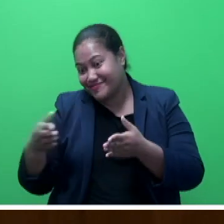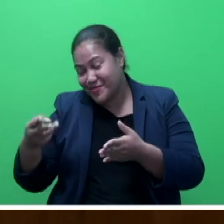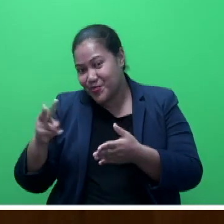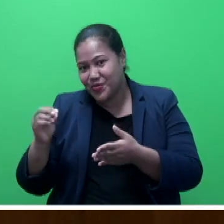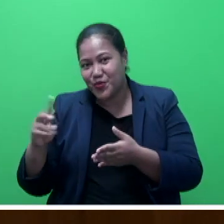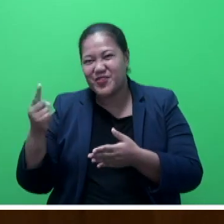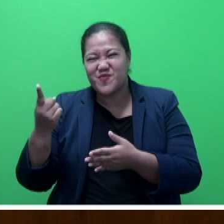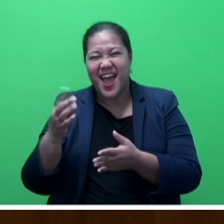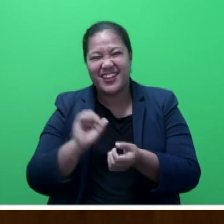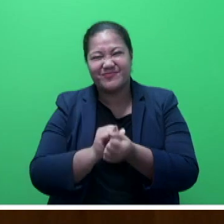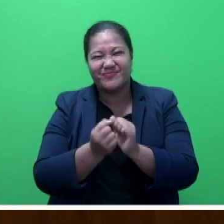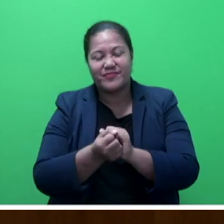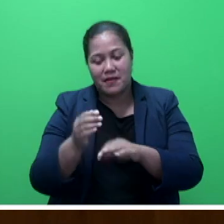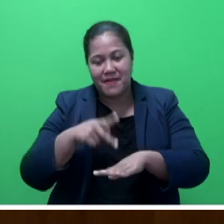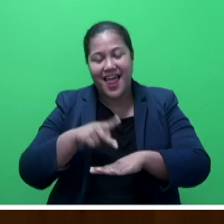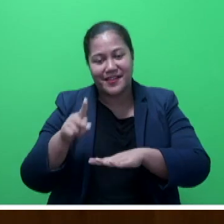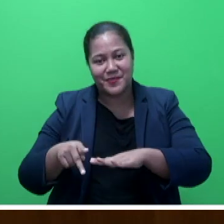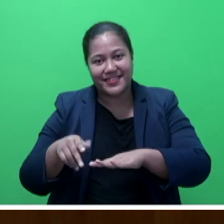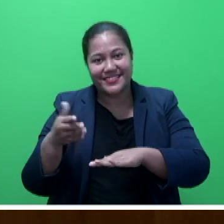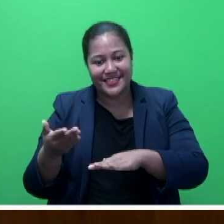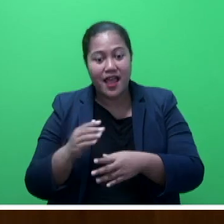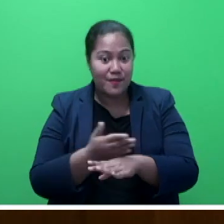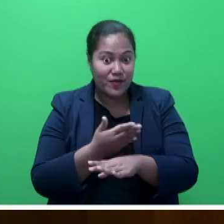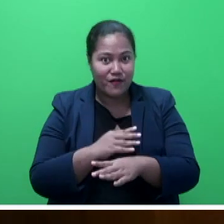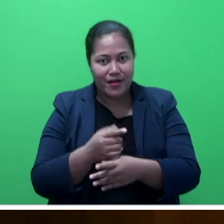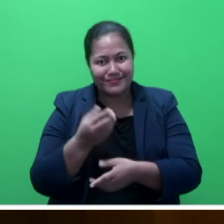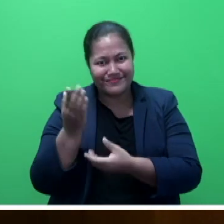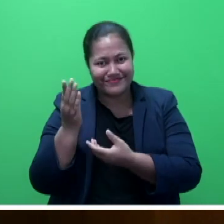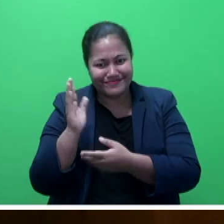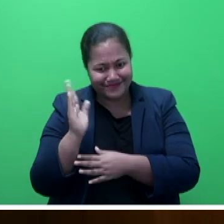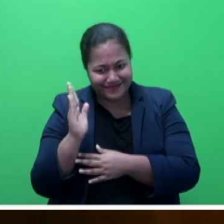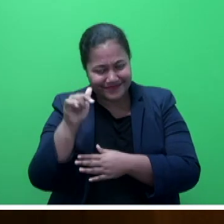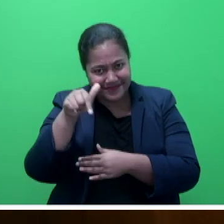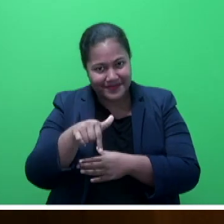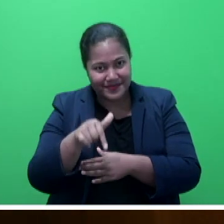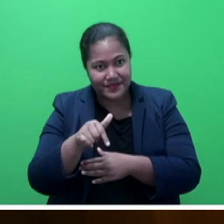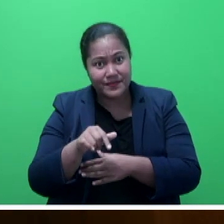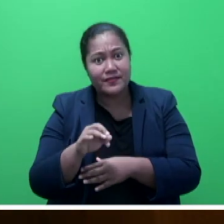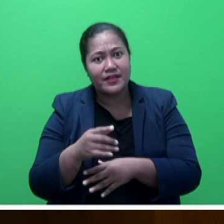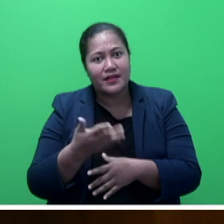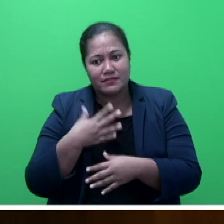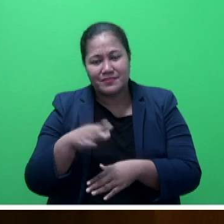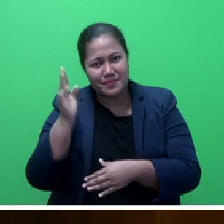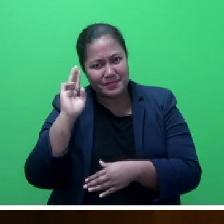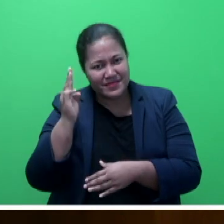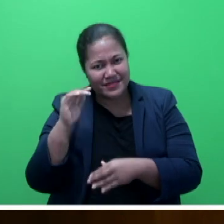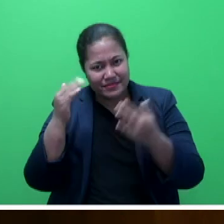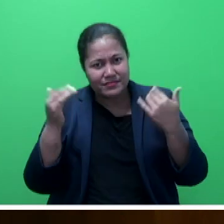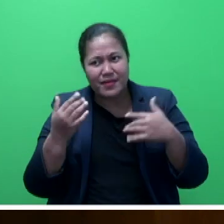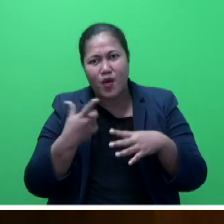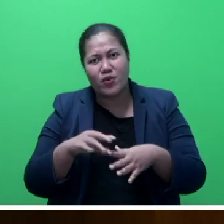of Parliament. Before I speak on His Excellency's address, Mr. Speaker, I would like to pay tribute to my